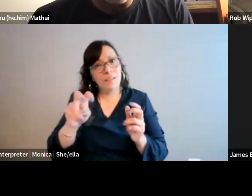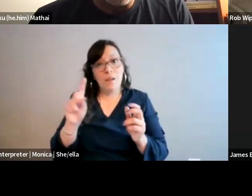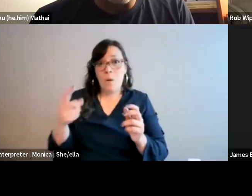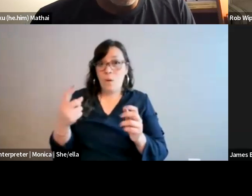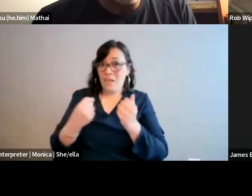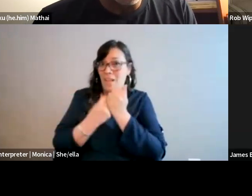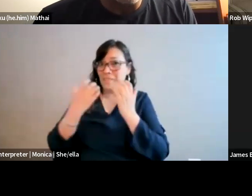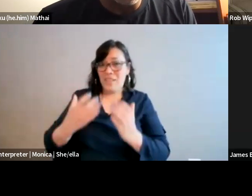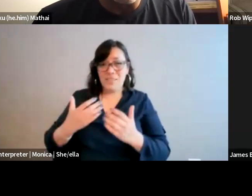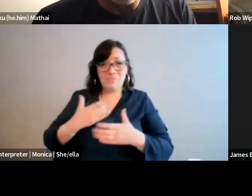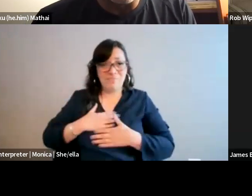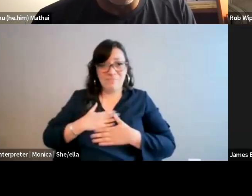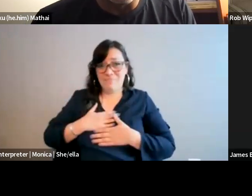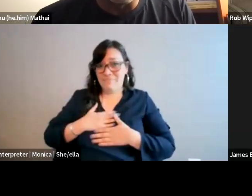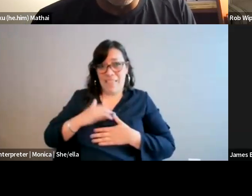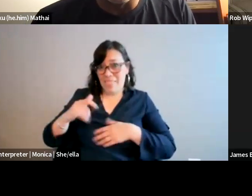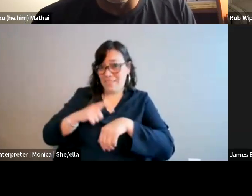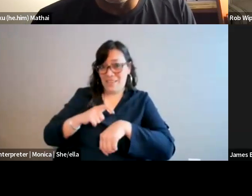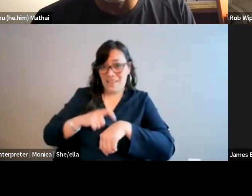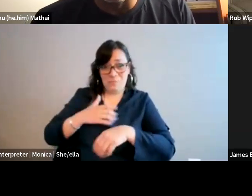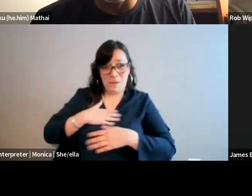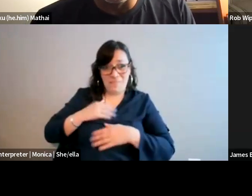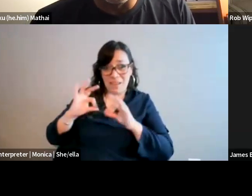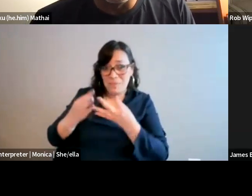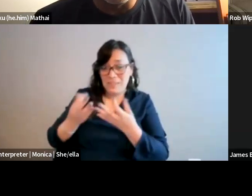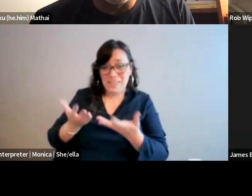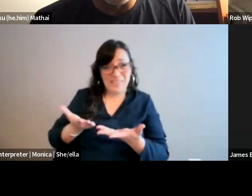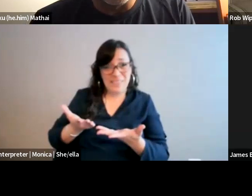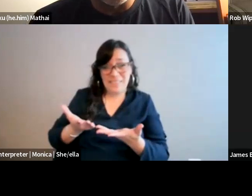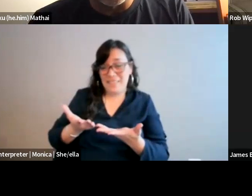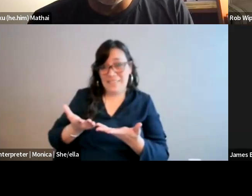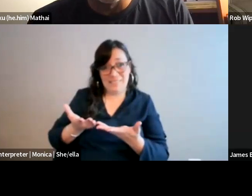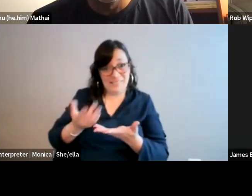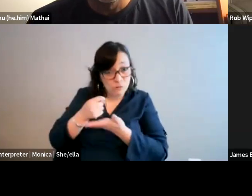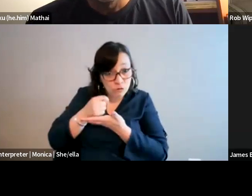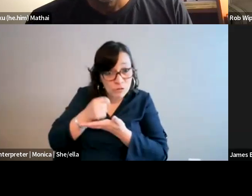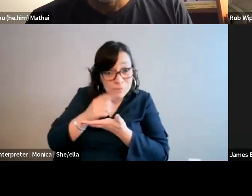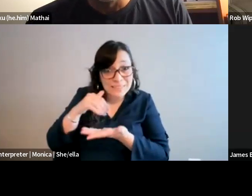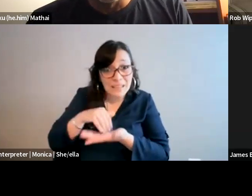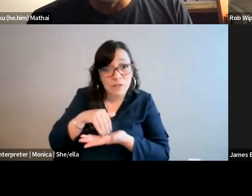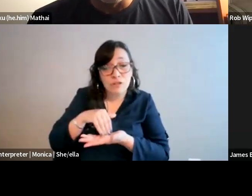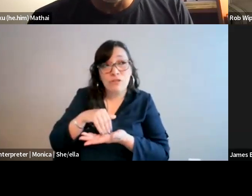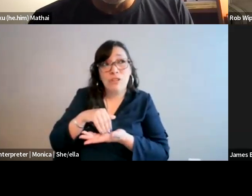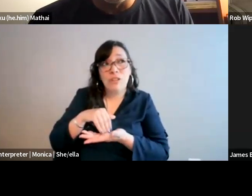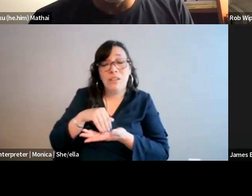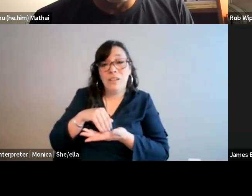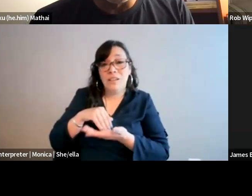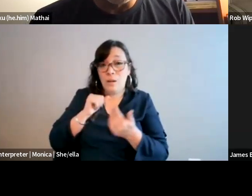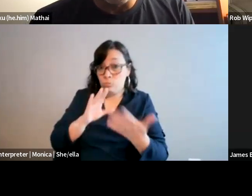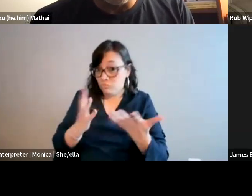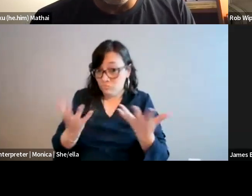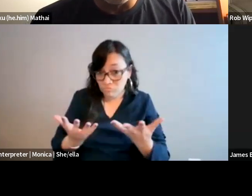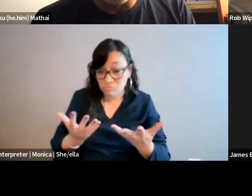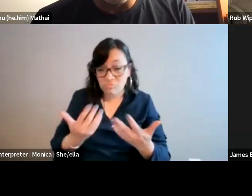advocates I had were, fortunately, you know, in that time, my family, when, you know, in even in treatment centers, you know, the approach was